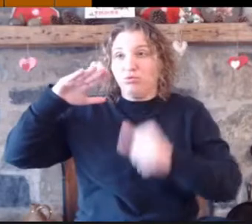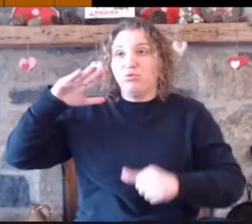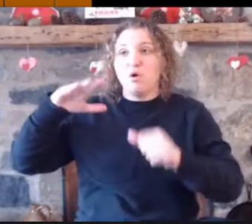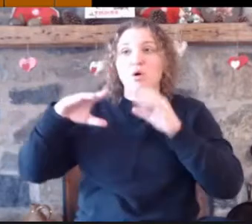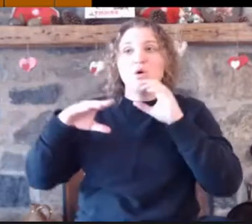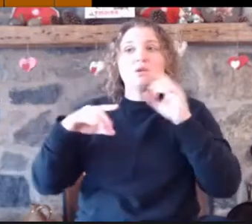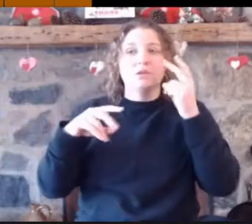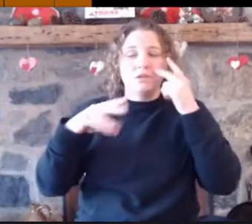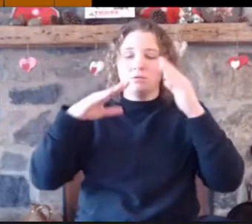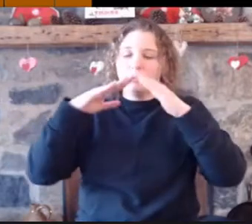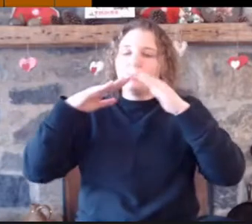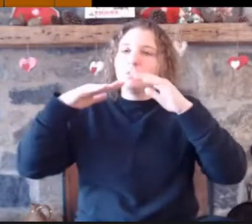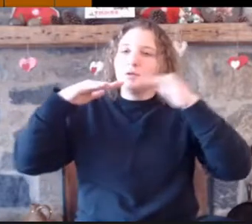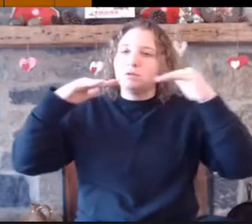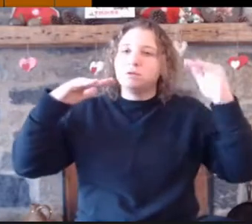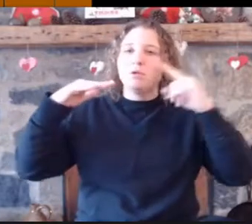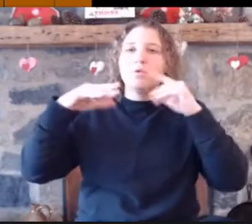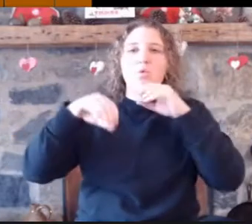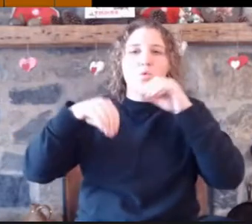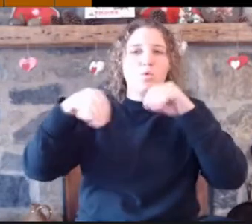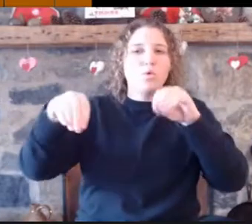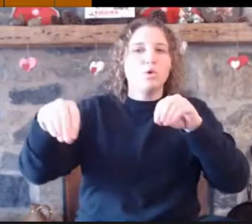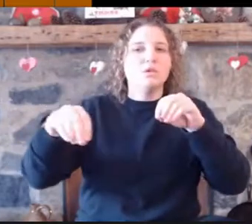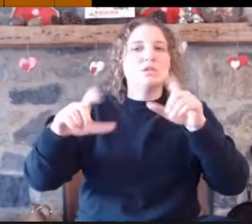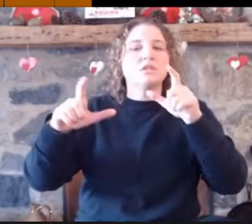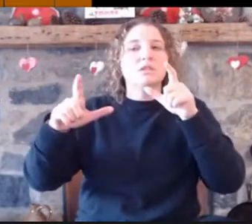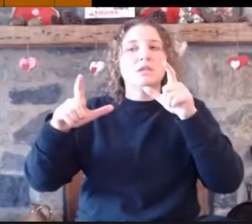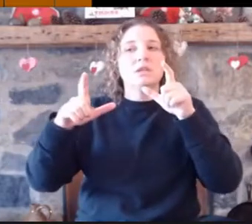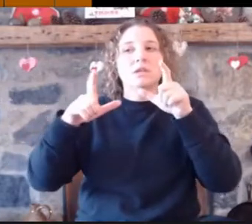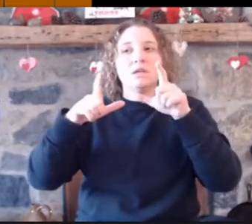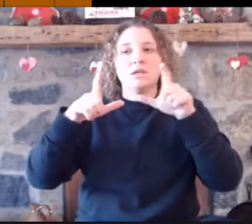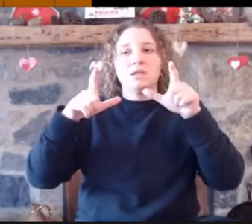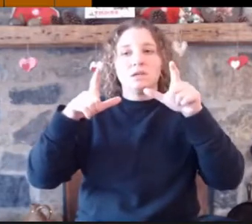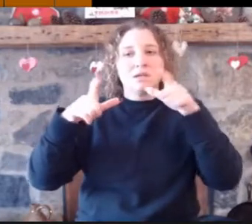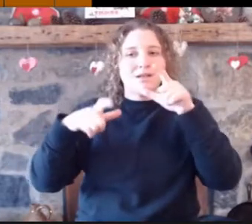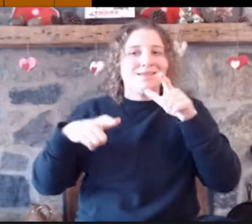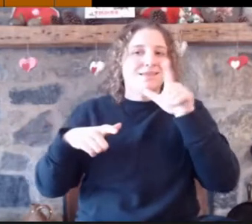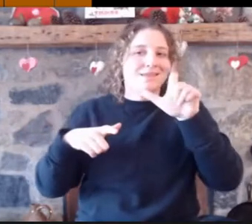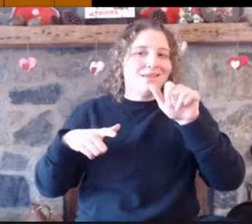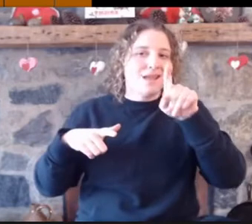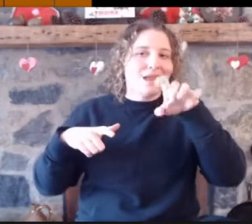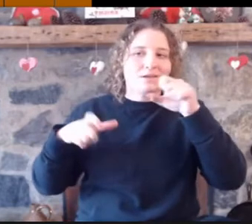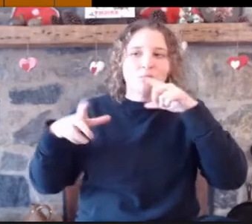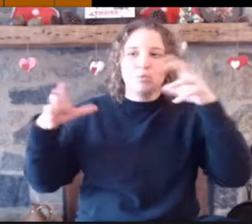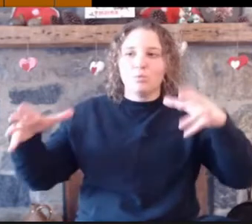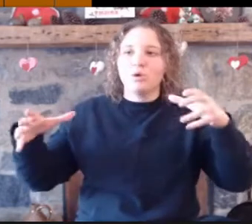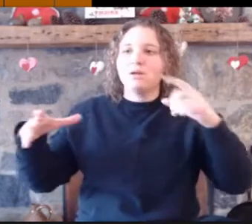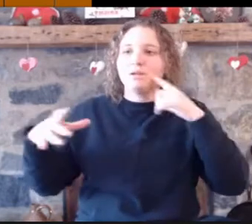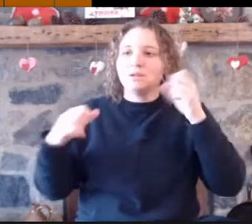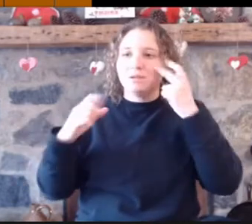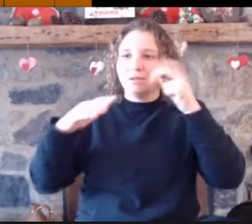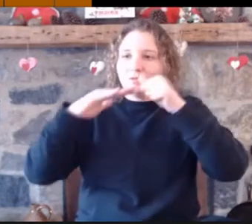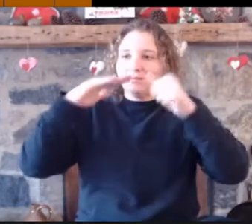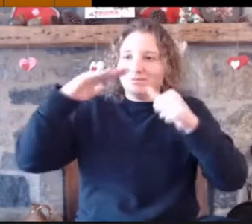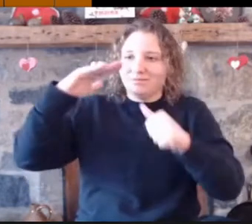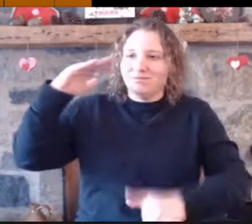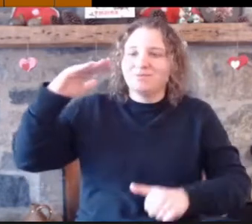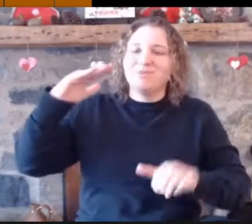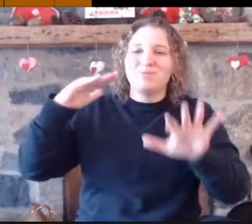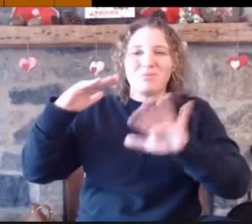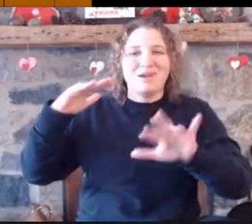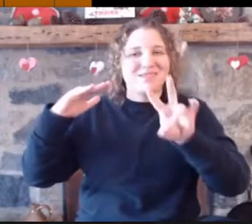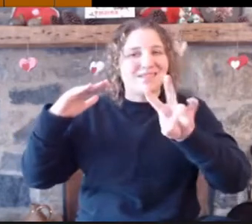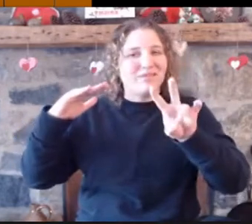oceans. And this long depth to the left of your page is the Marianas Trench that has a Challenger Deep, which is basically 7 miles